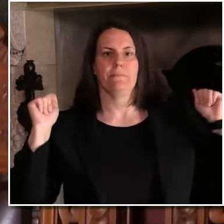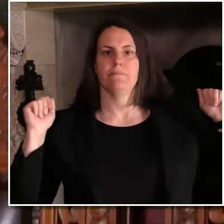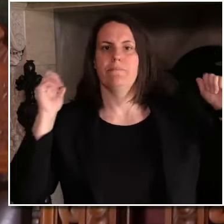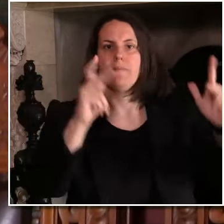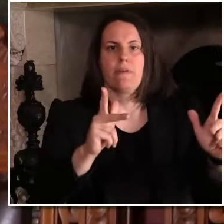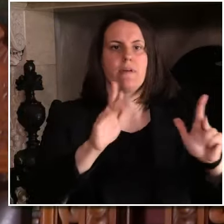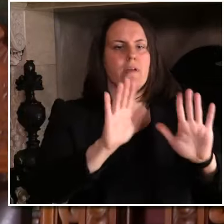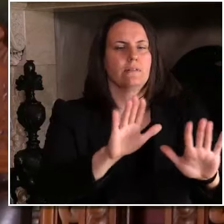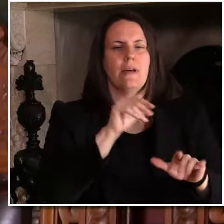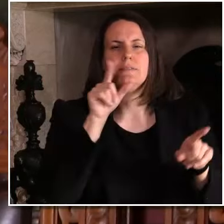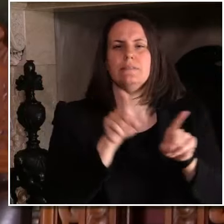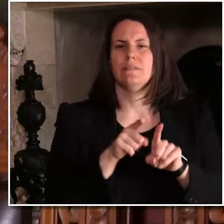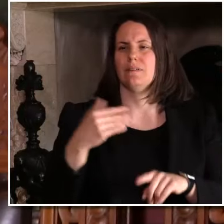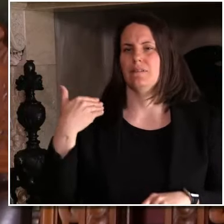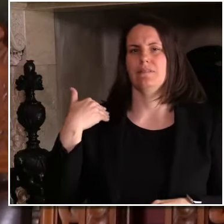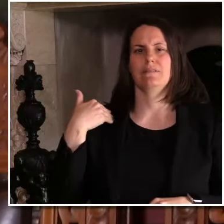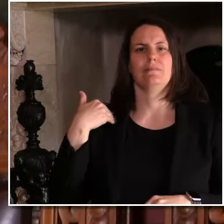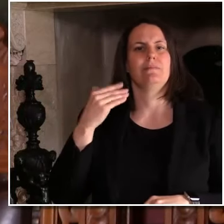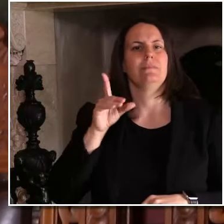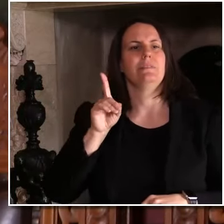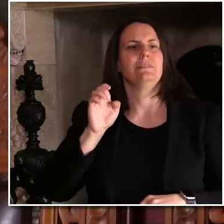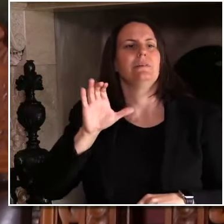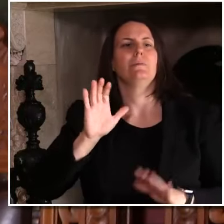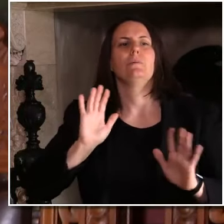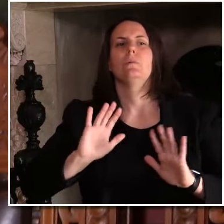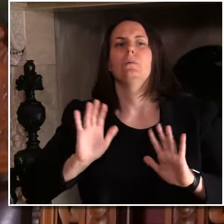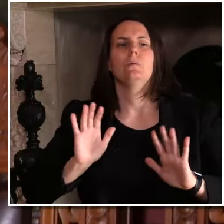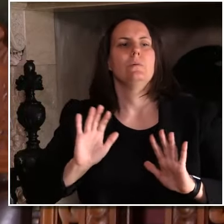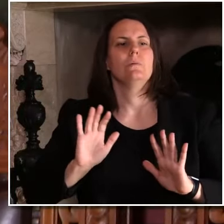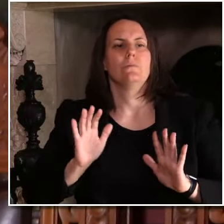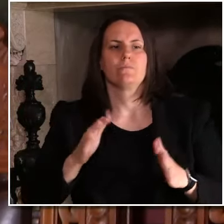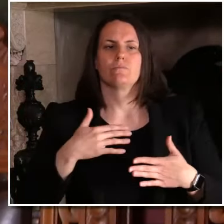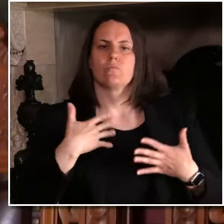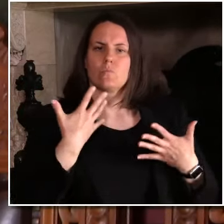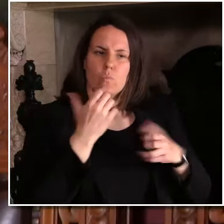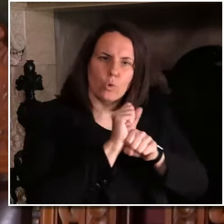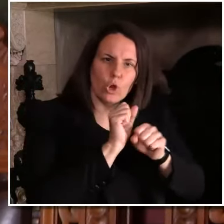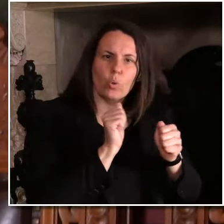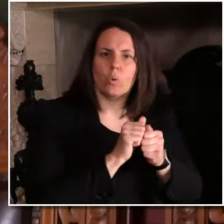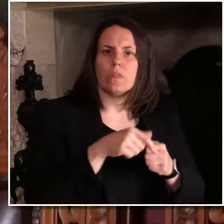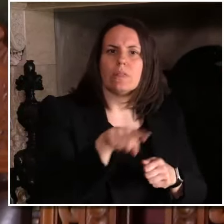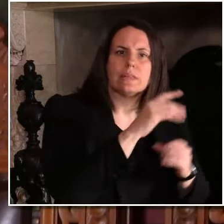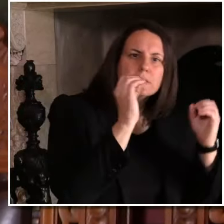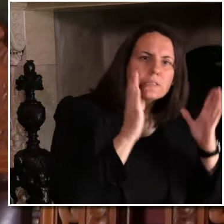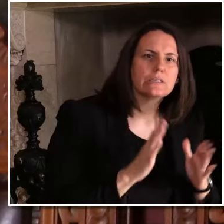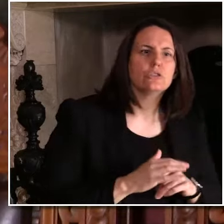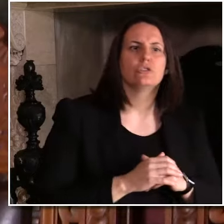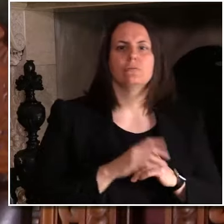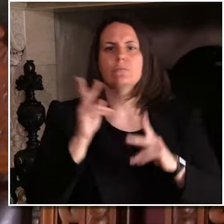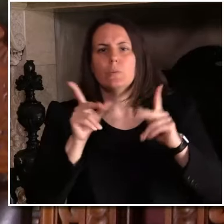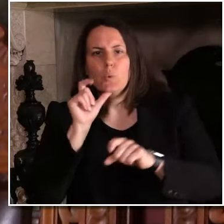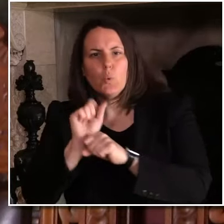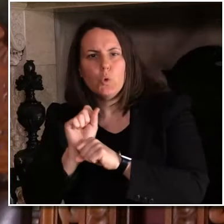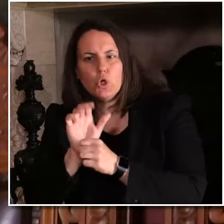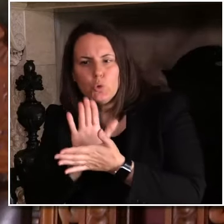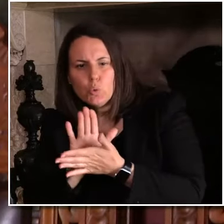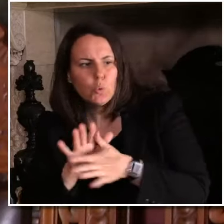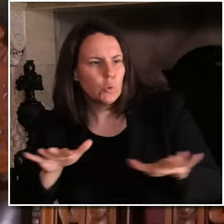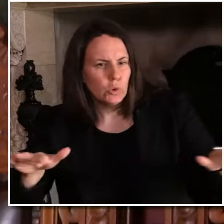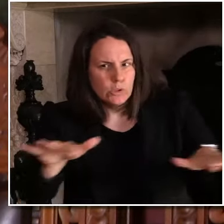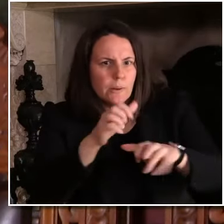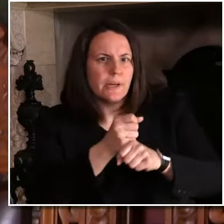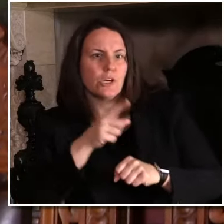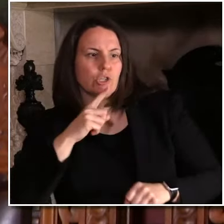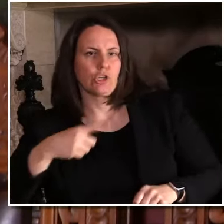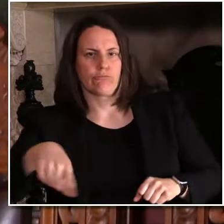working with teachers, working with administrators to make sure that school can reopen, but it can be done so in a safe manner. And,